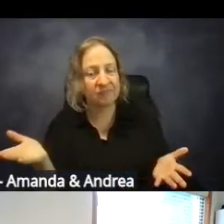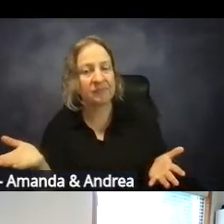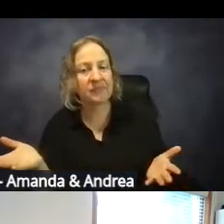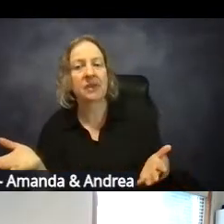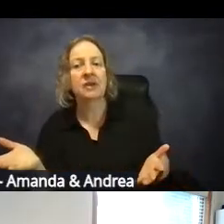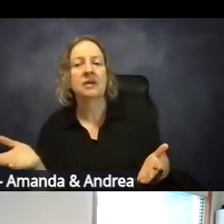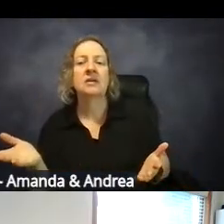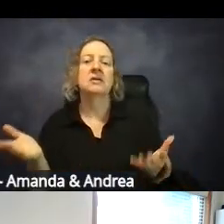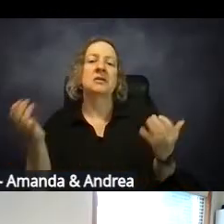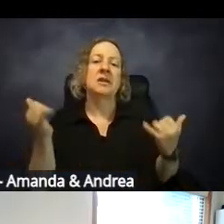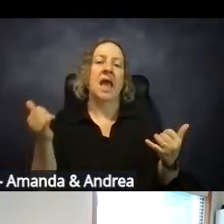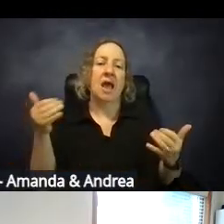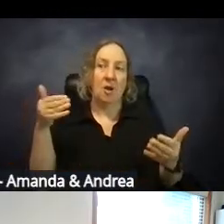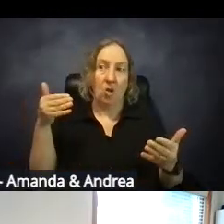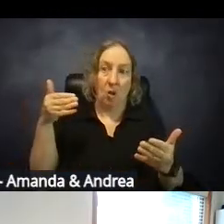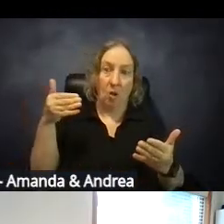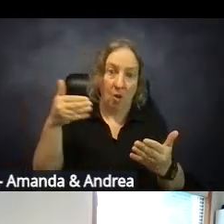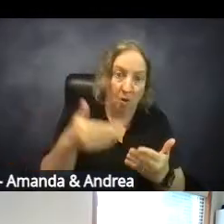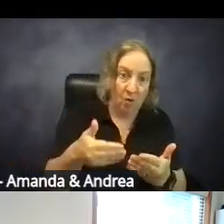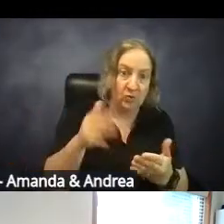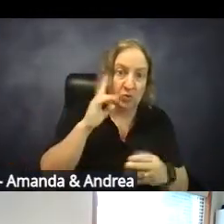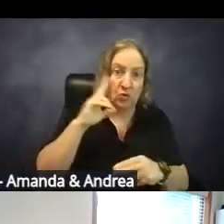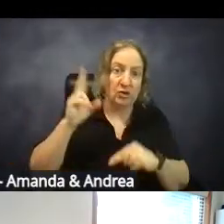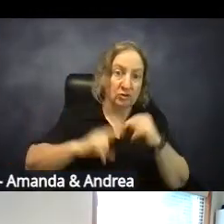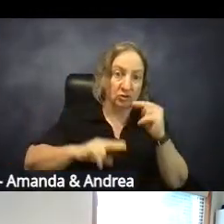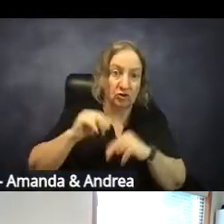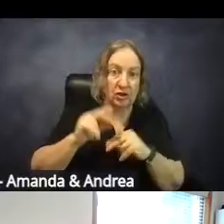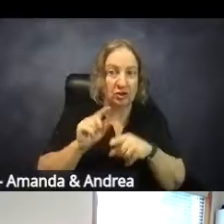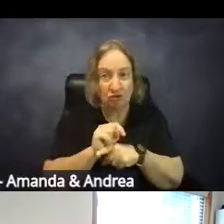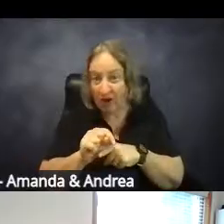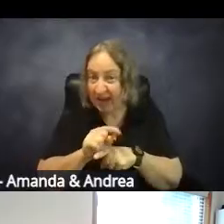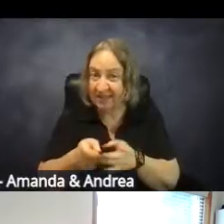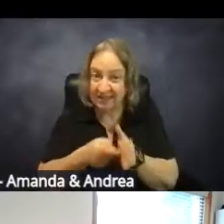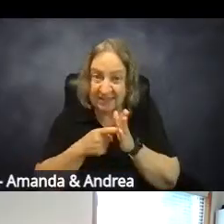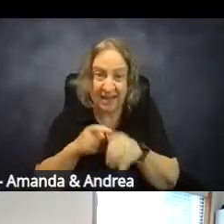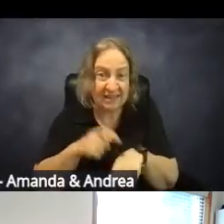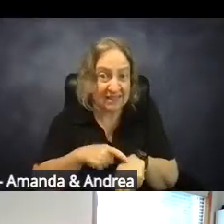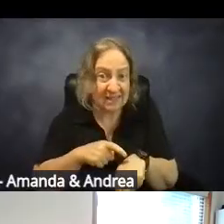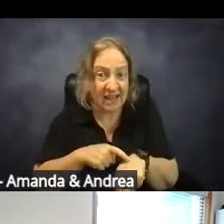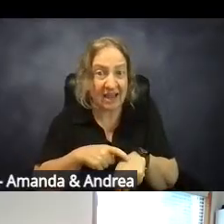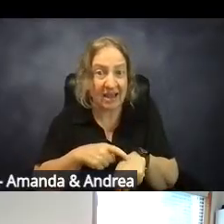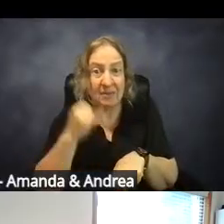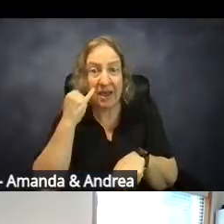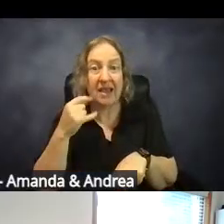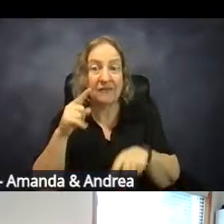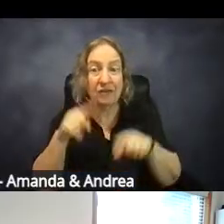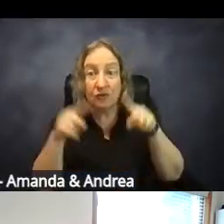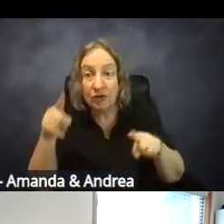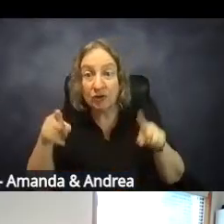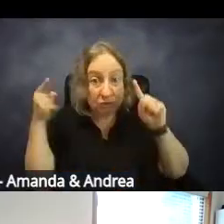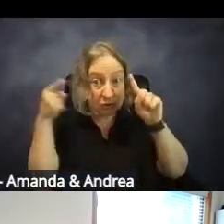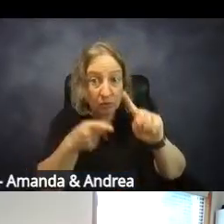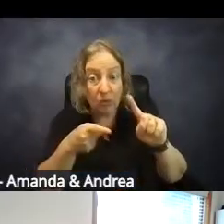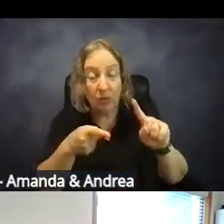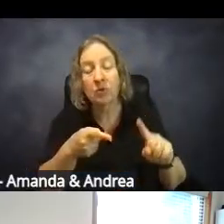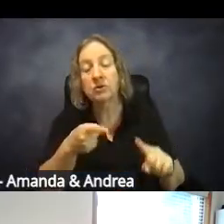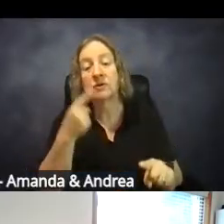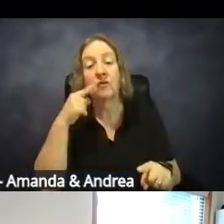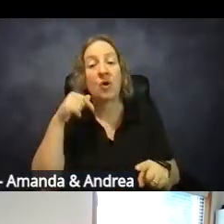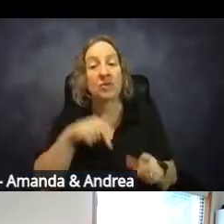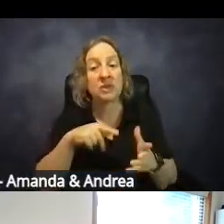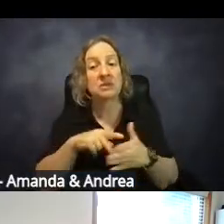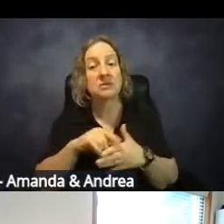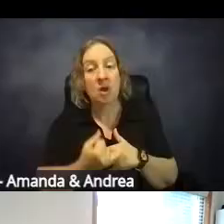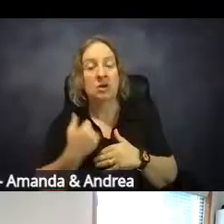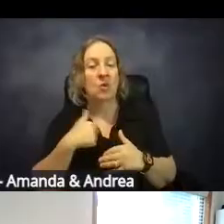And so we're getting closer to construction. Training takes time. If we have diversity goals as it relates to this project,